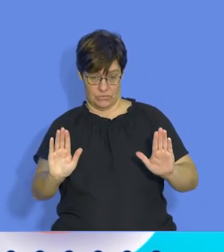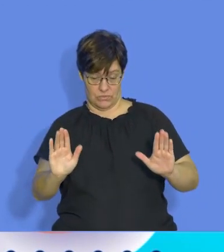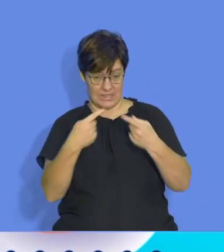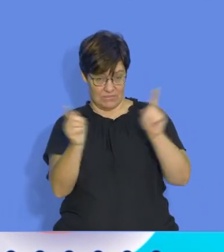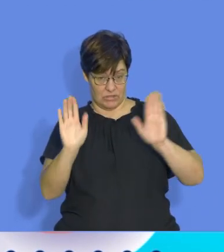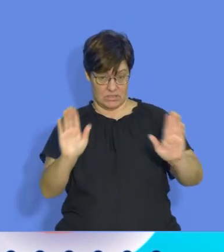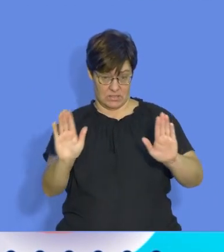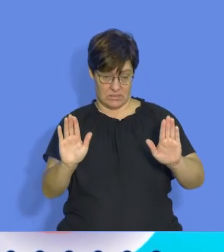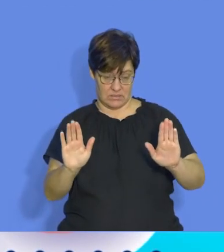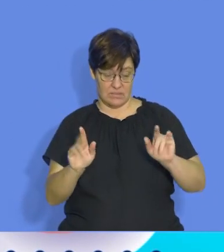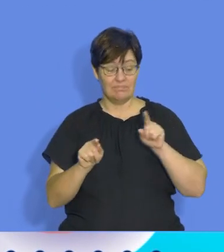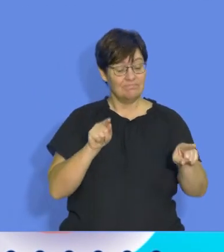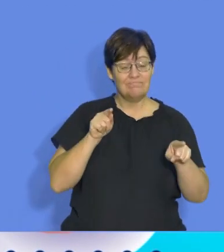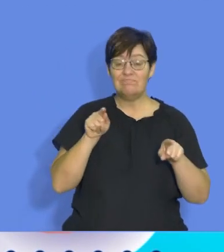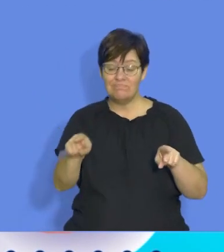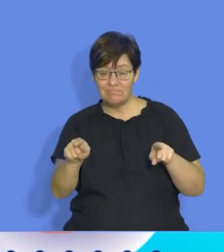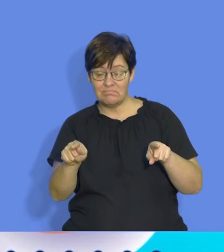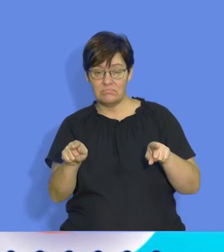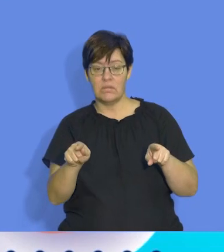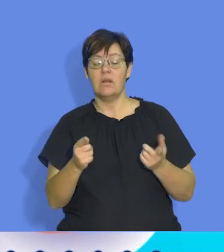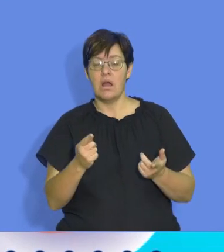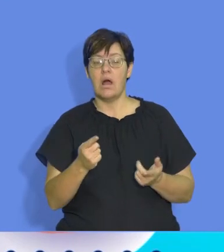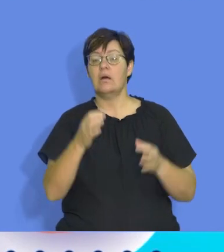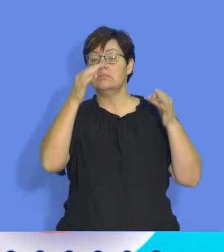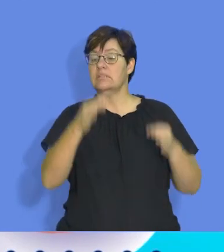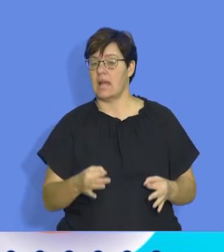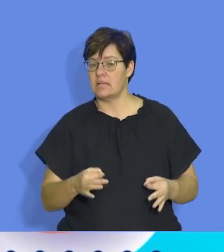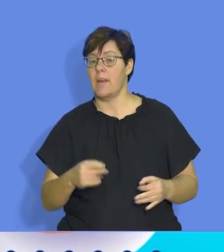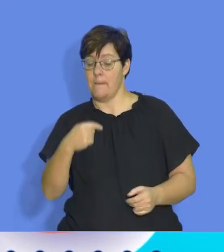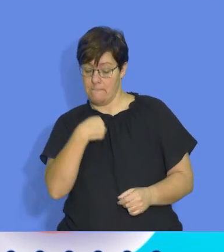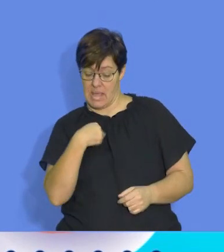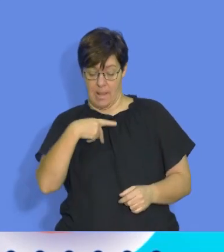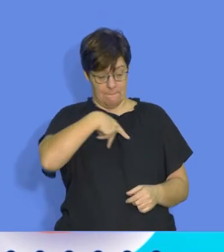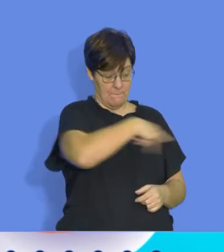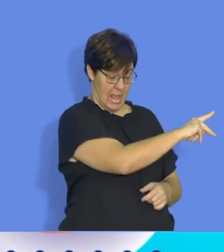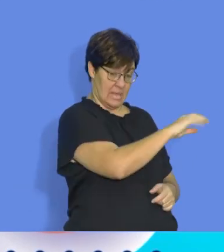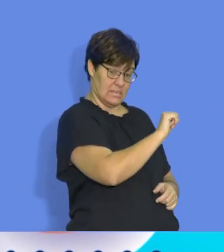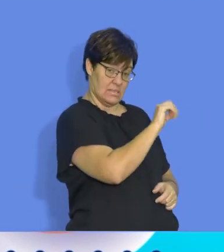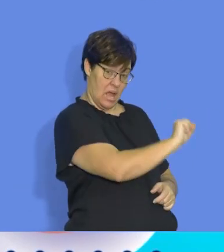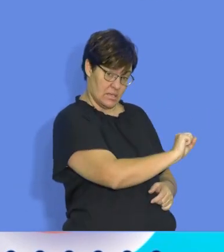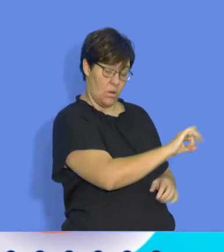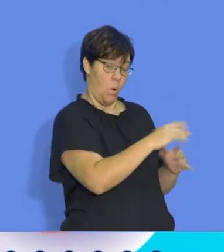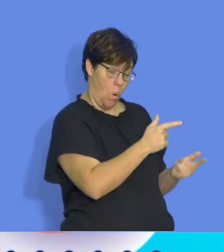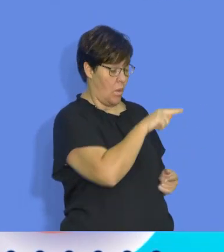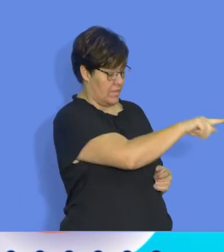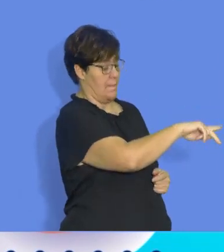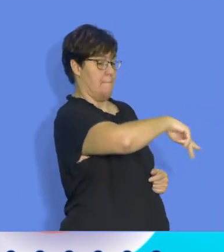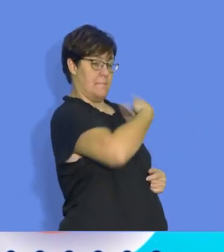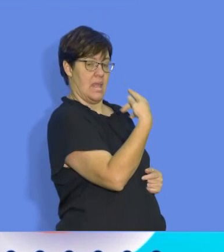the difference between the two will determine whether you have to pay to SARS or SARS has to pay to